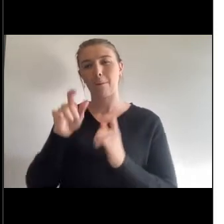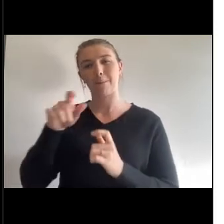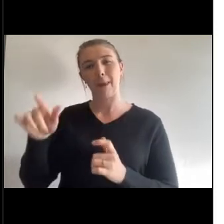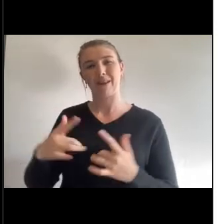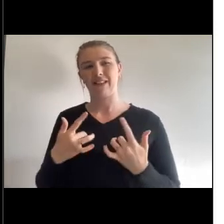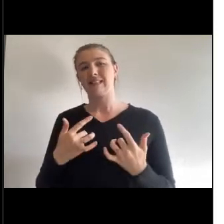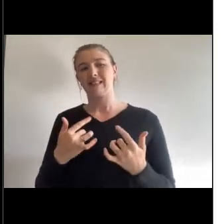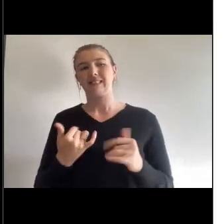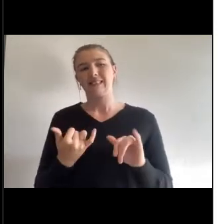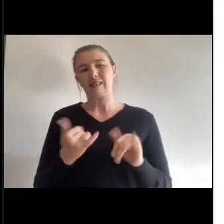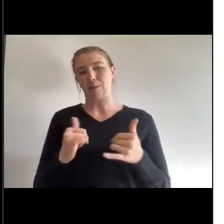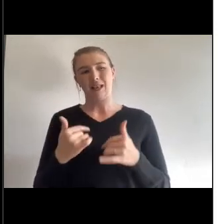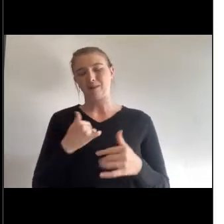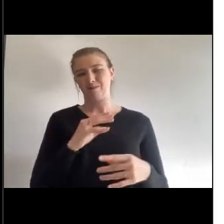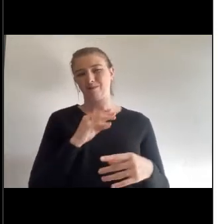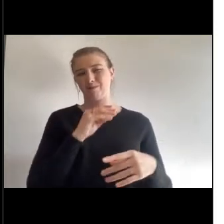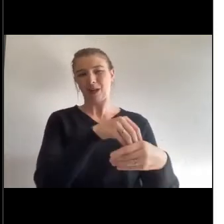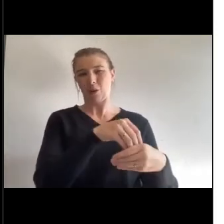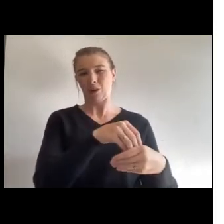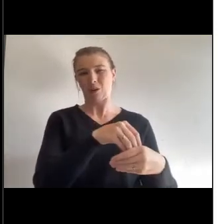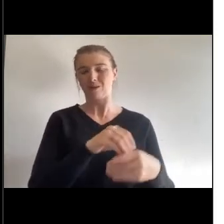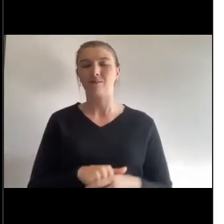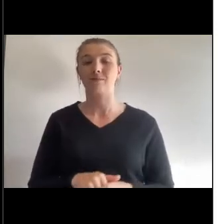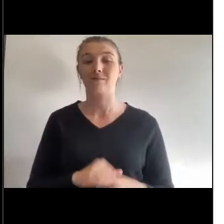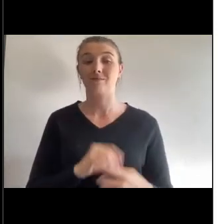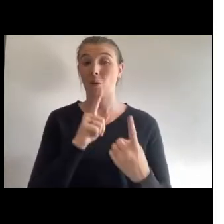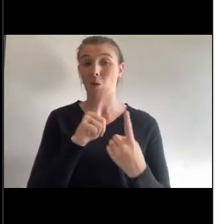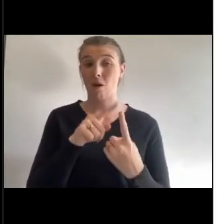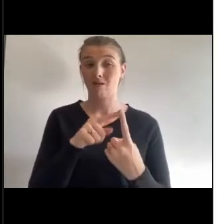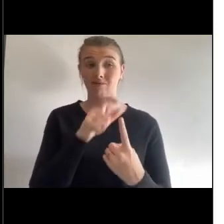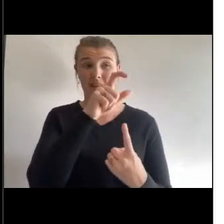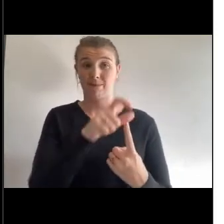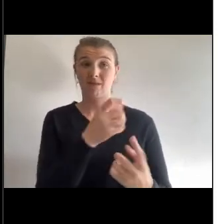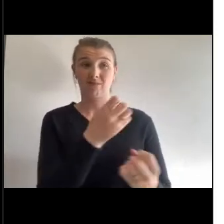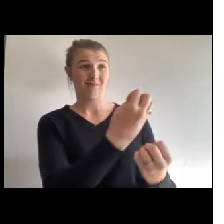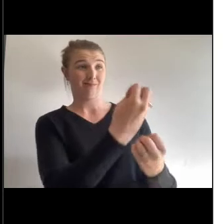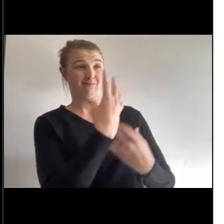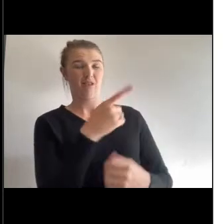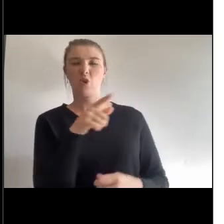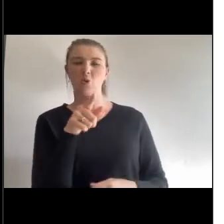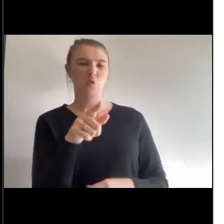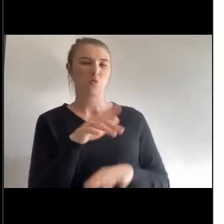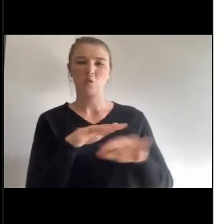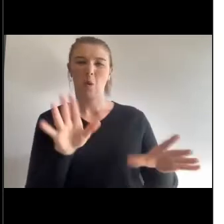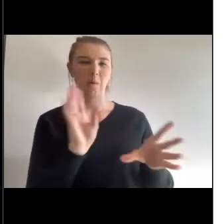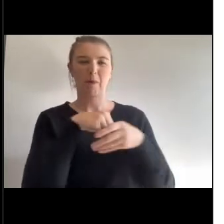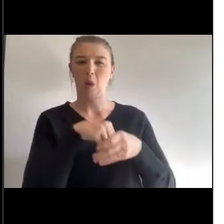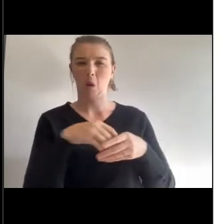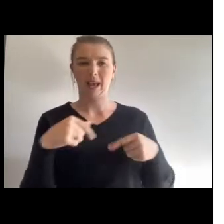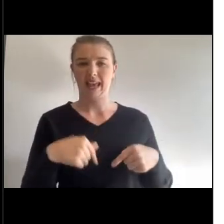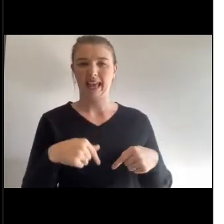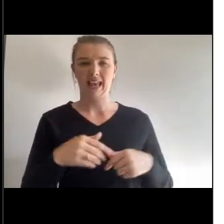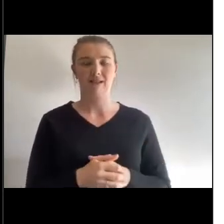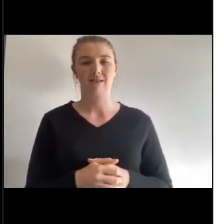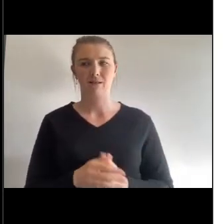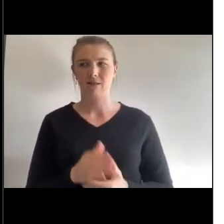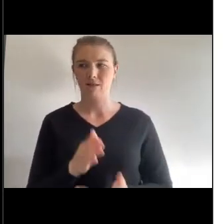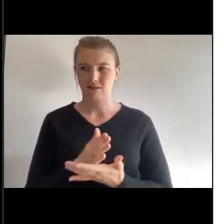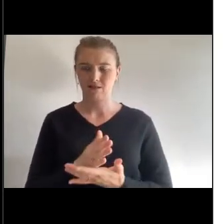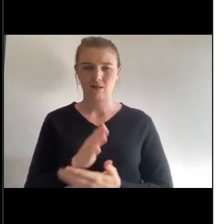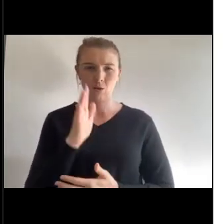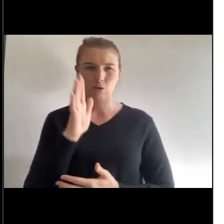belong. One of those was being told they didn't belong, and that was really, that was really sad to hear. I